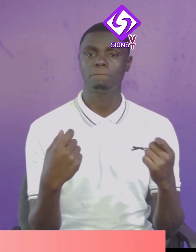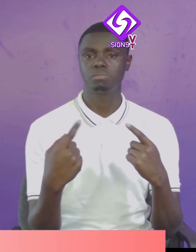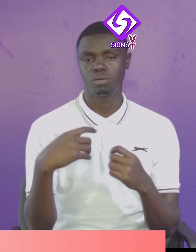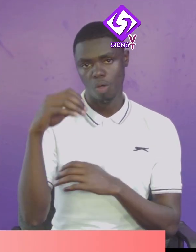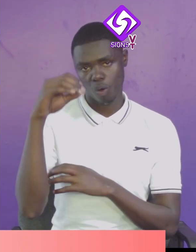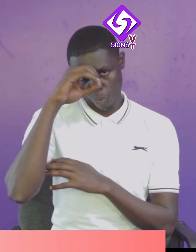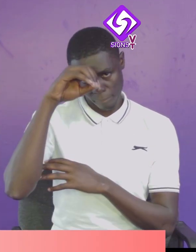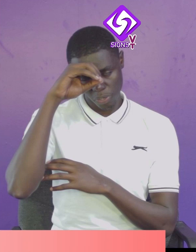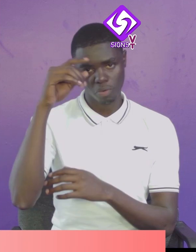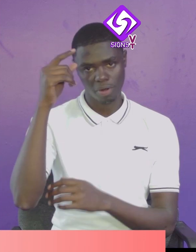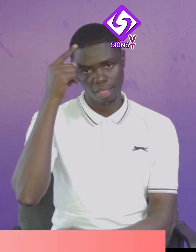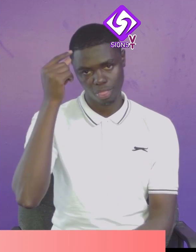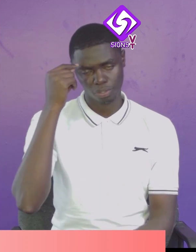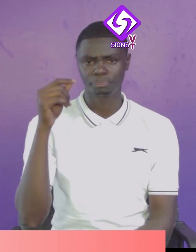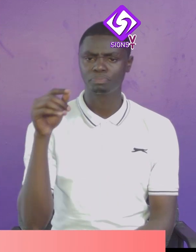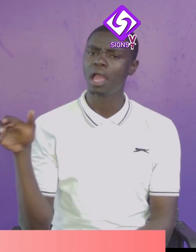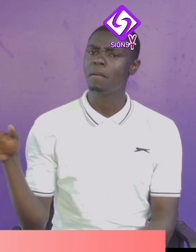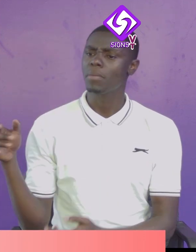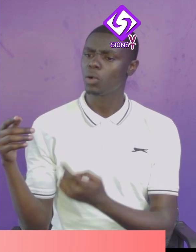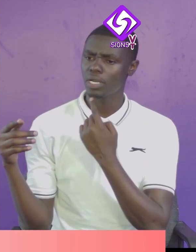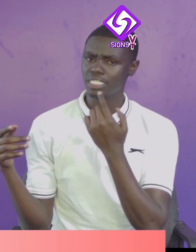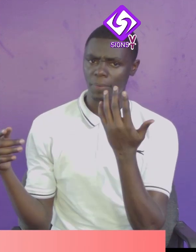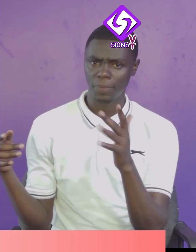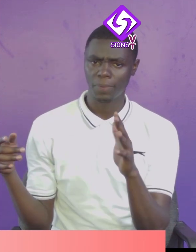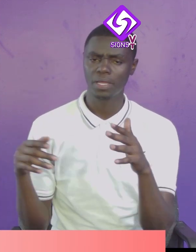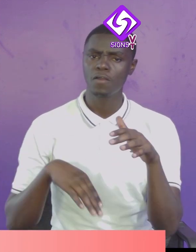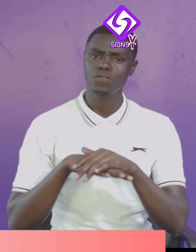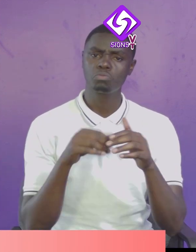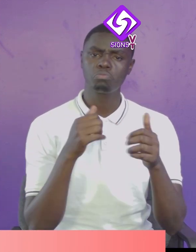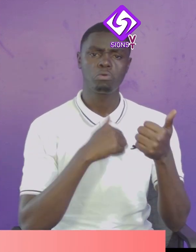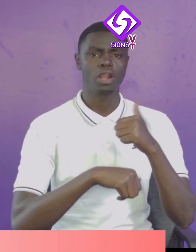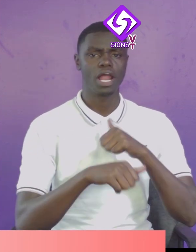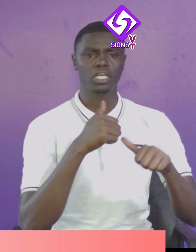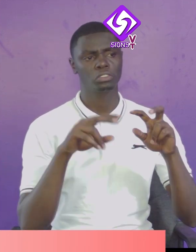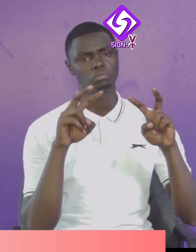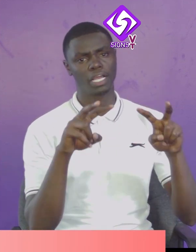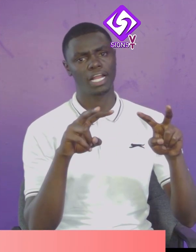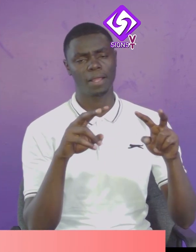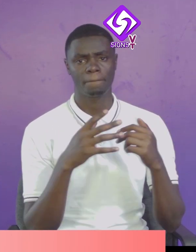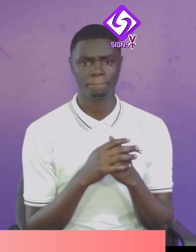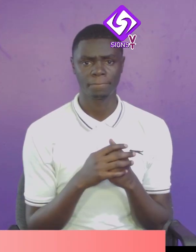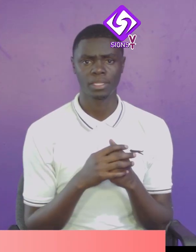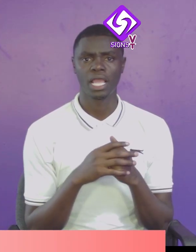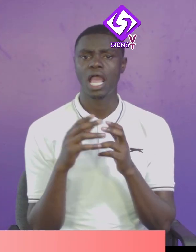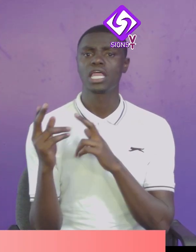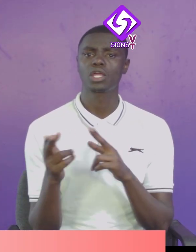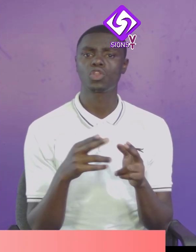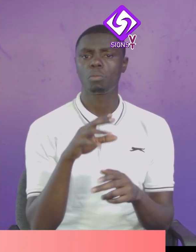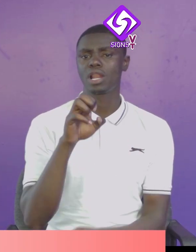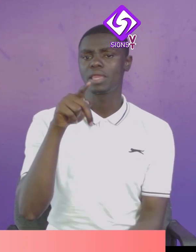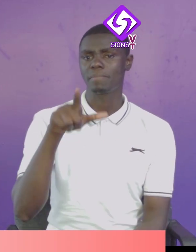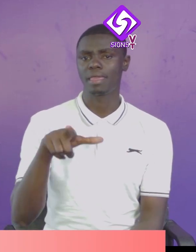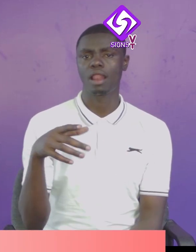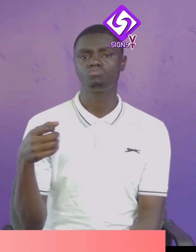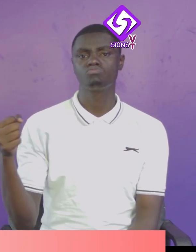Of course, just the way Makona has mentioned, a lot of football action to take a look at, despite the usual English Premier League taking a